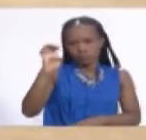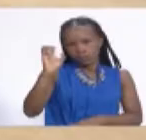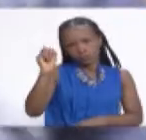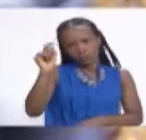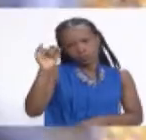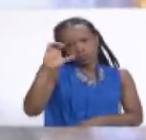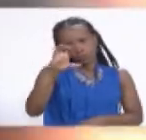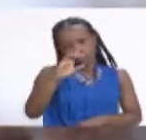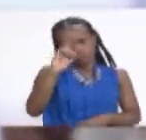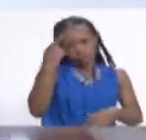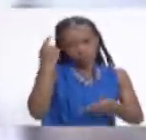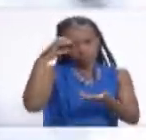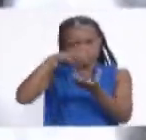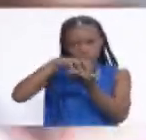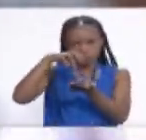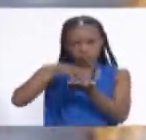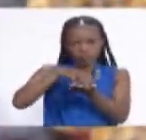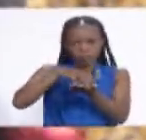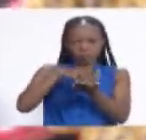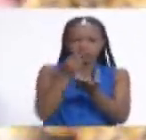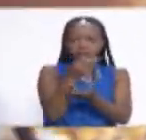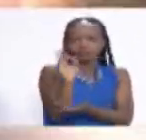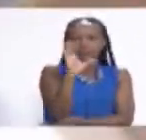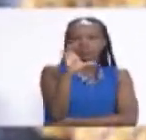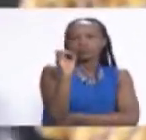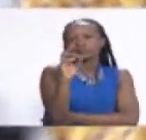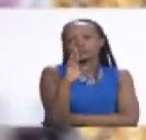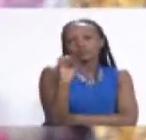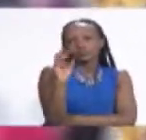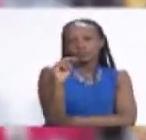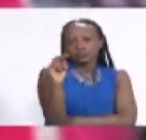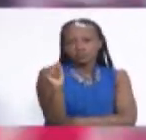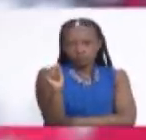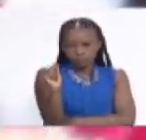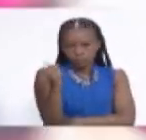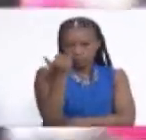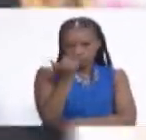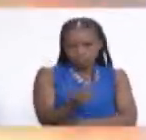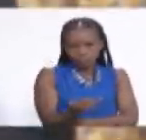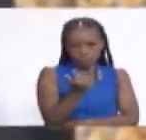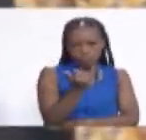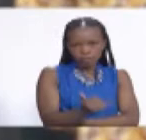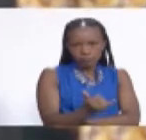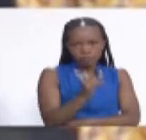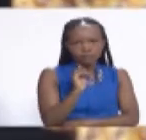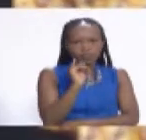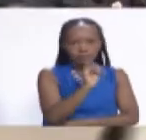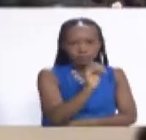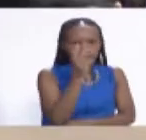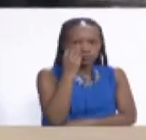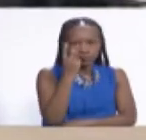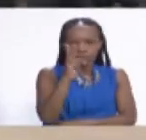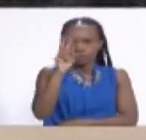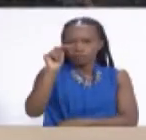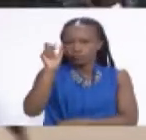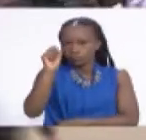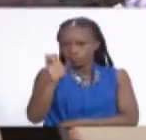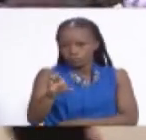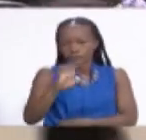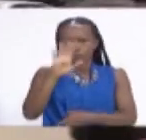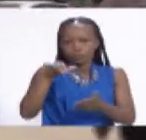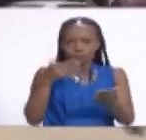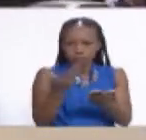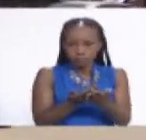first confirmed case of the coronavirus. The massive dislocation in stocks saw the NSE step in to halt